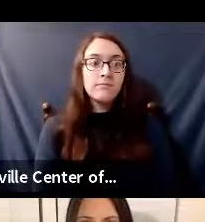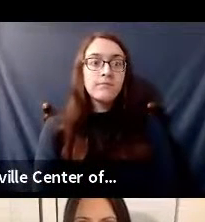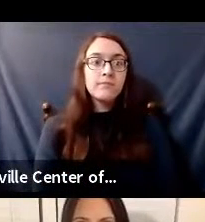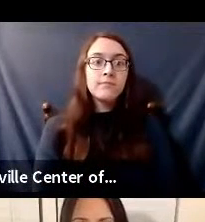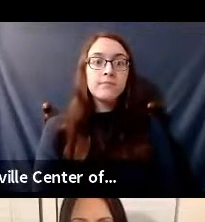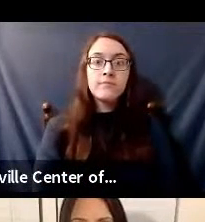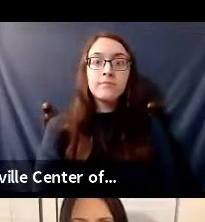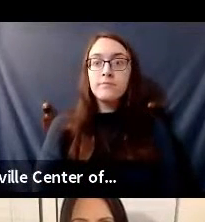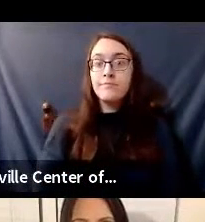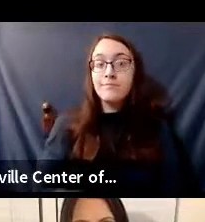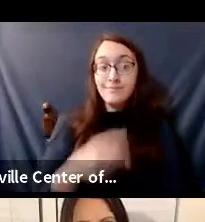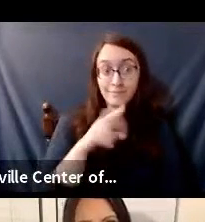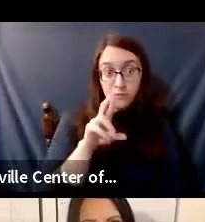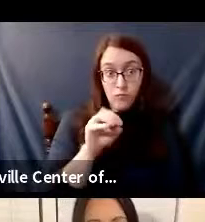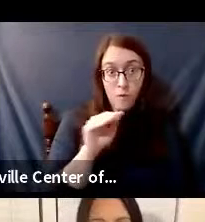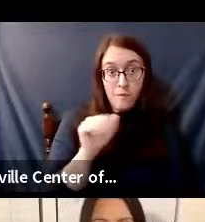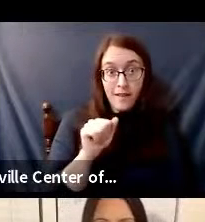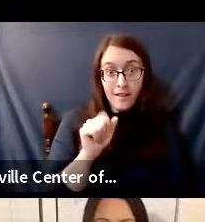Ms. Roma?